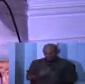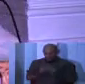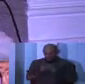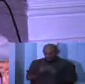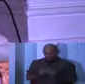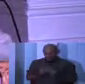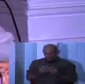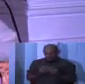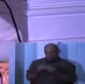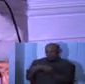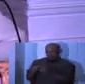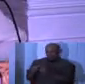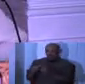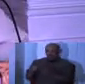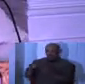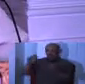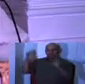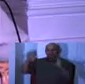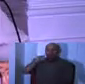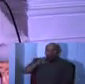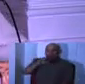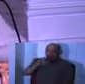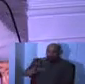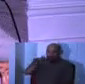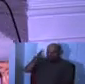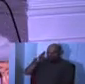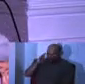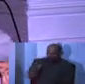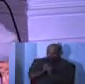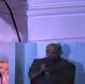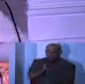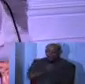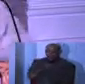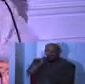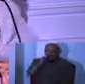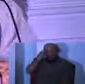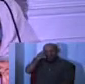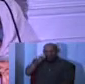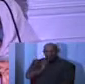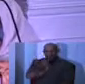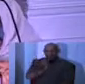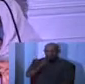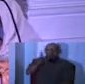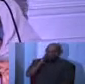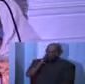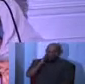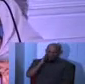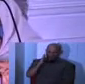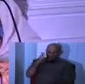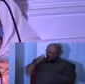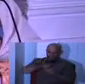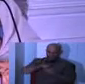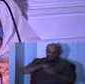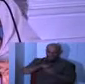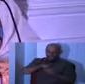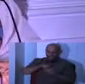and lead us to the shining truth of God with us, God for us, God in